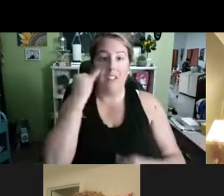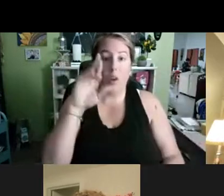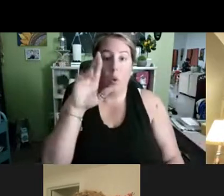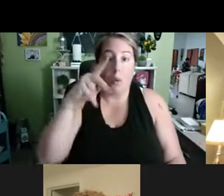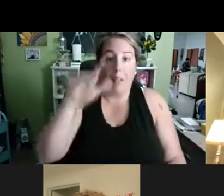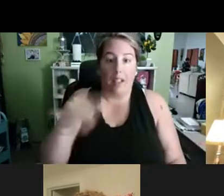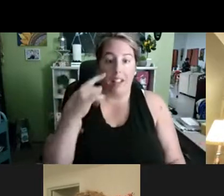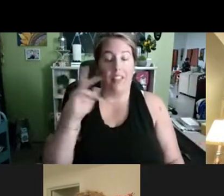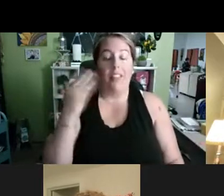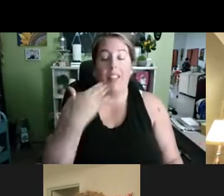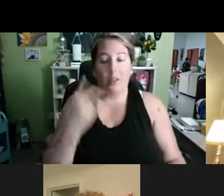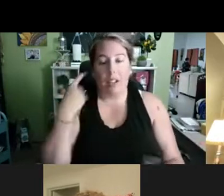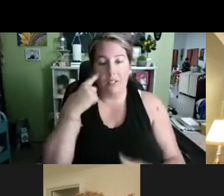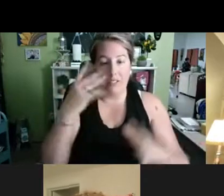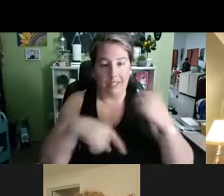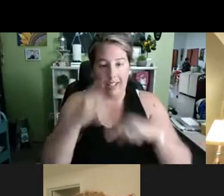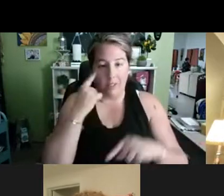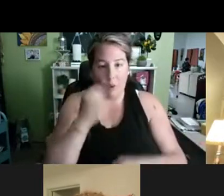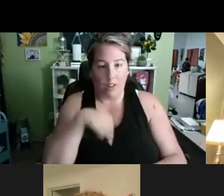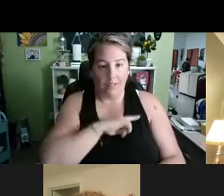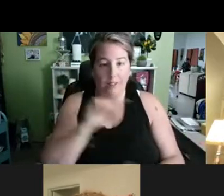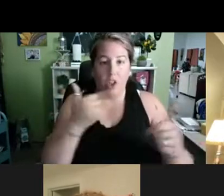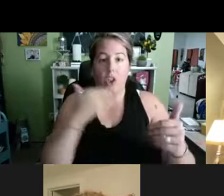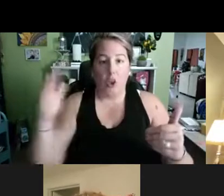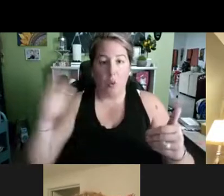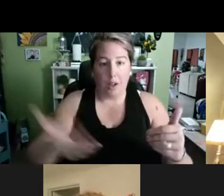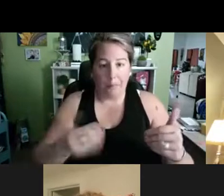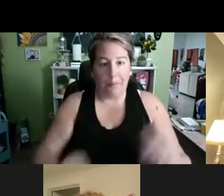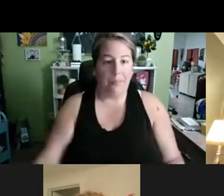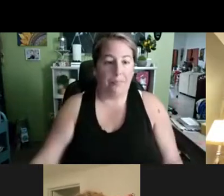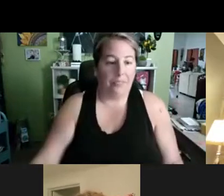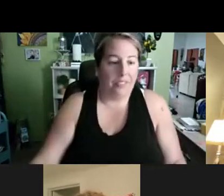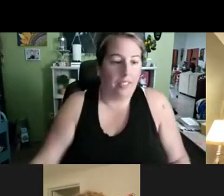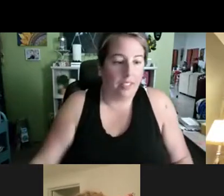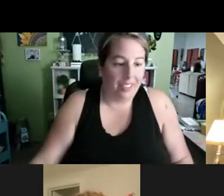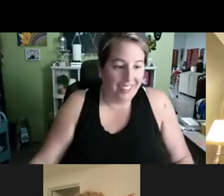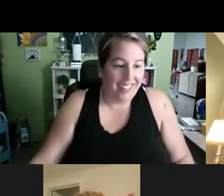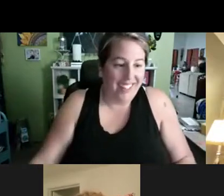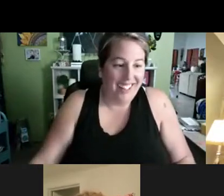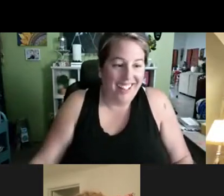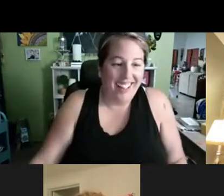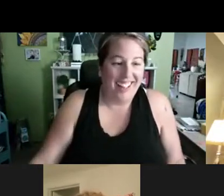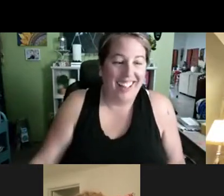Kate, for signing for us.